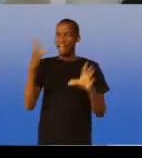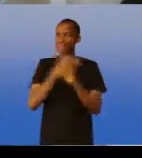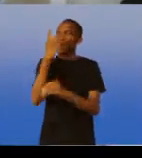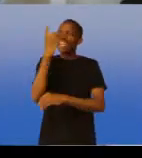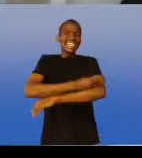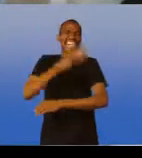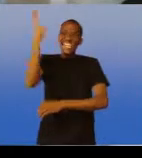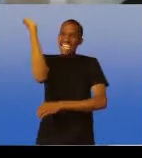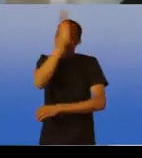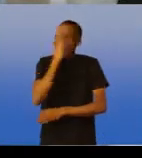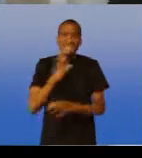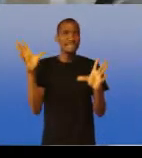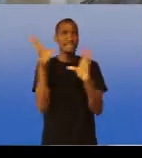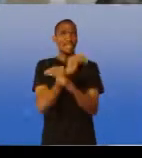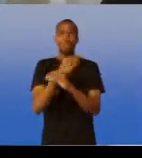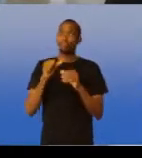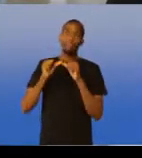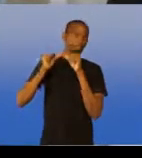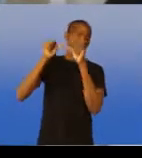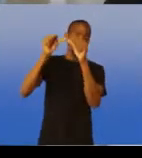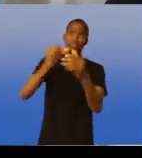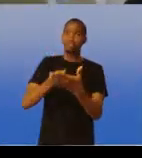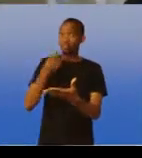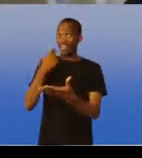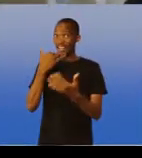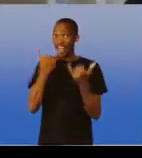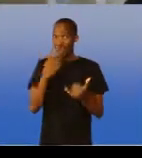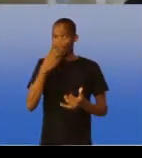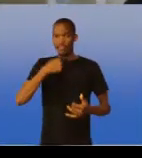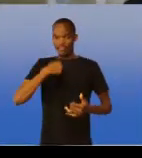day. That's why I'm so fit.